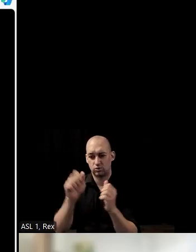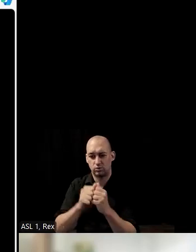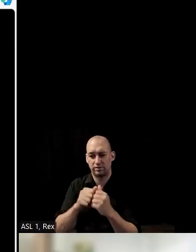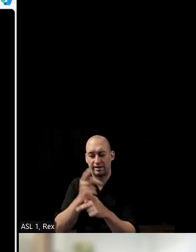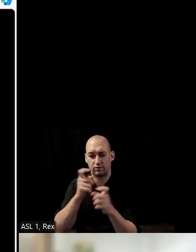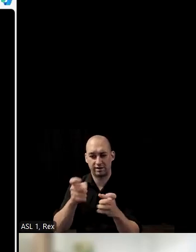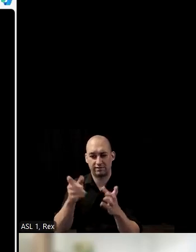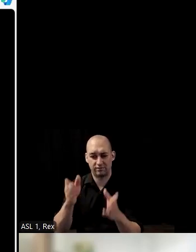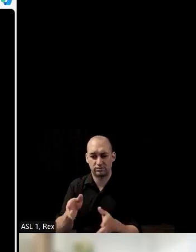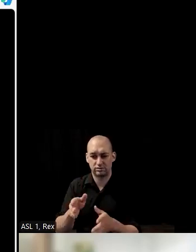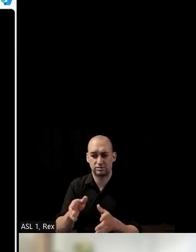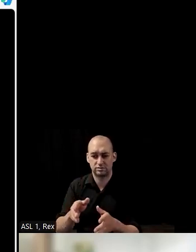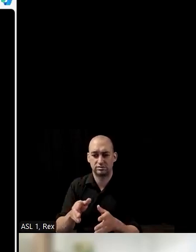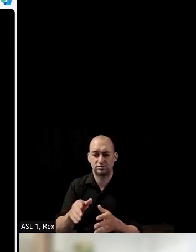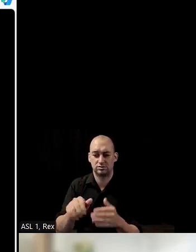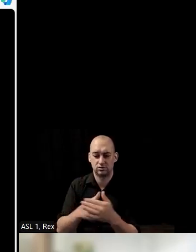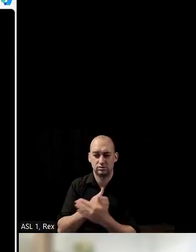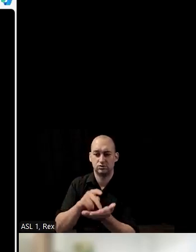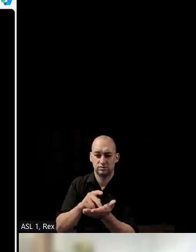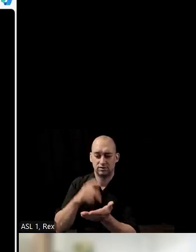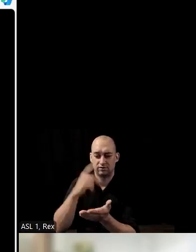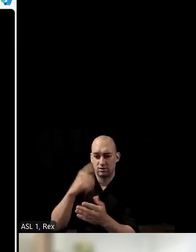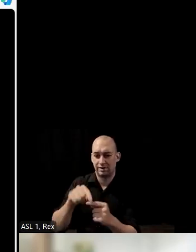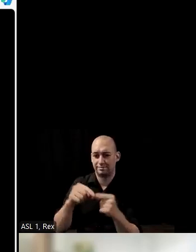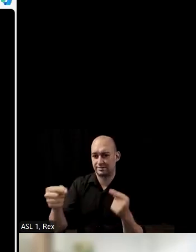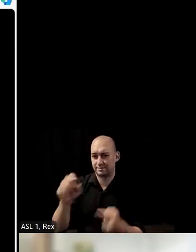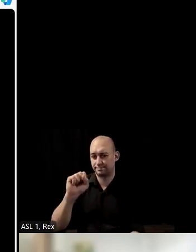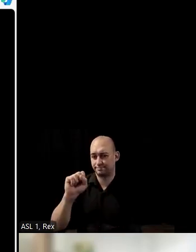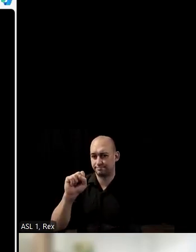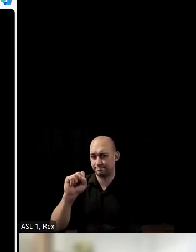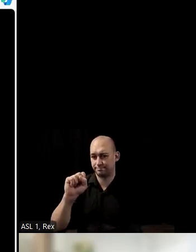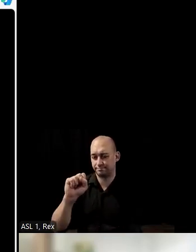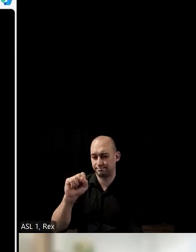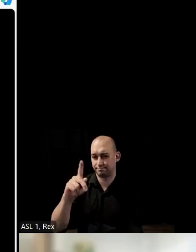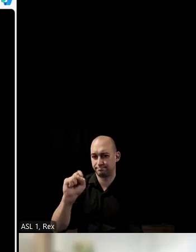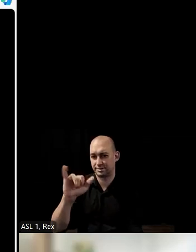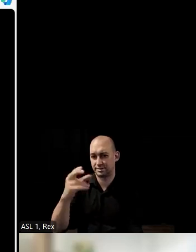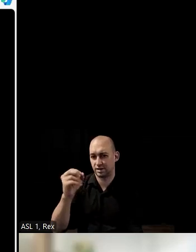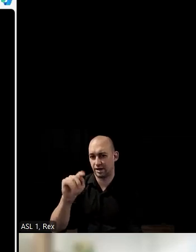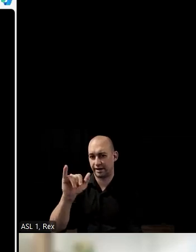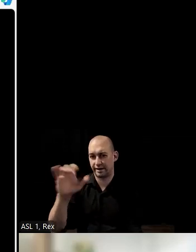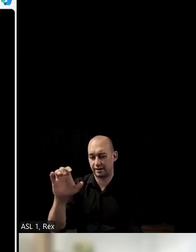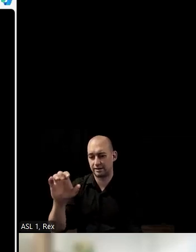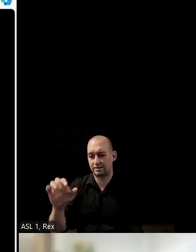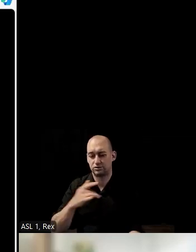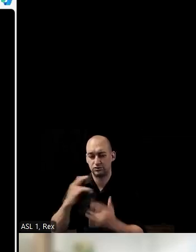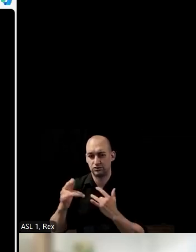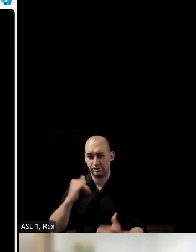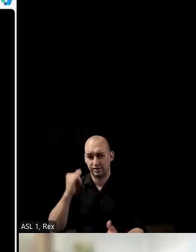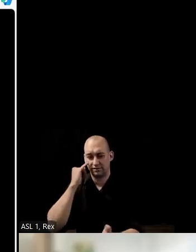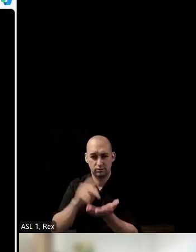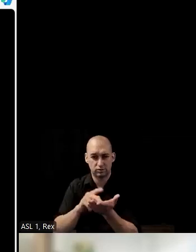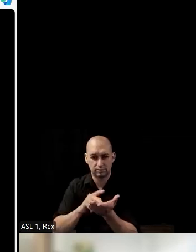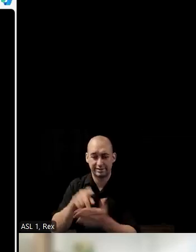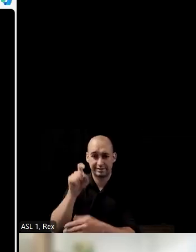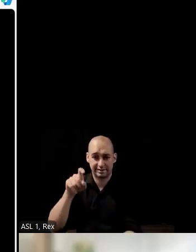new prescription for an antipsychotic based on behavior during a hospital stay, concern about whether prescription was needed